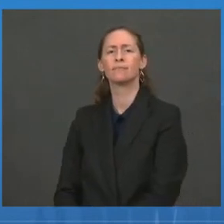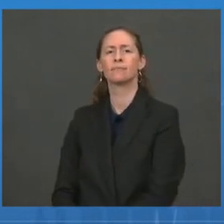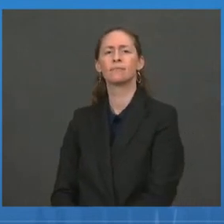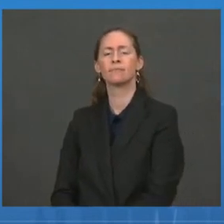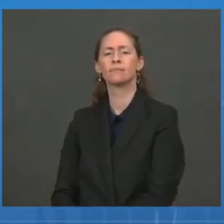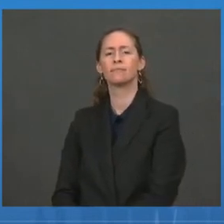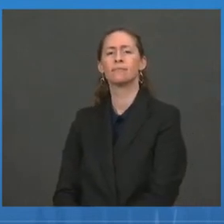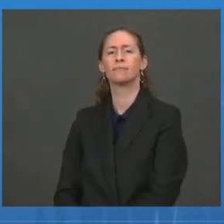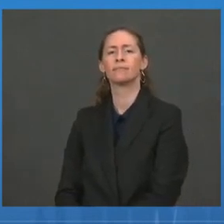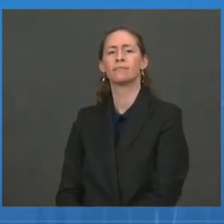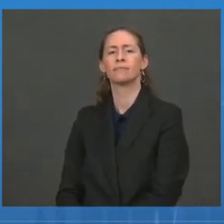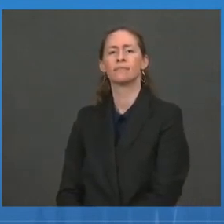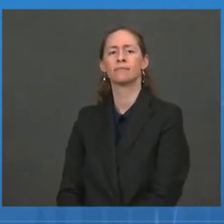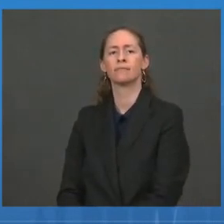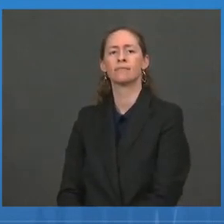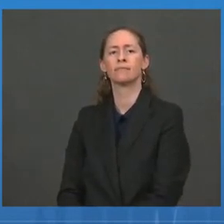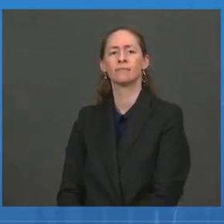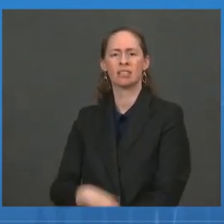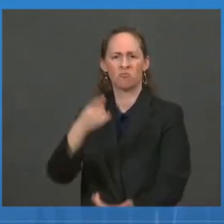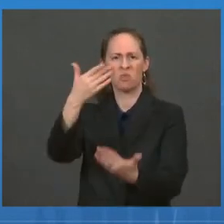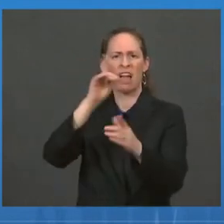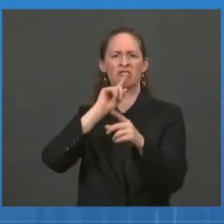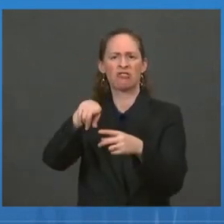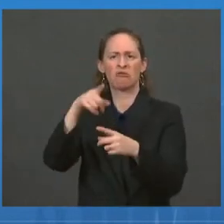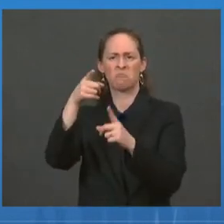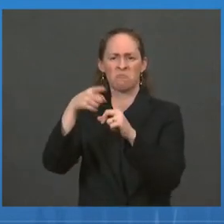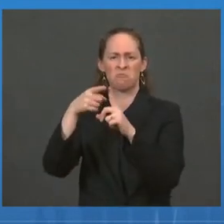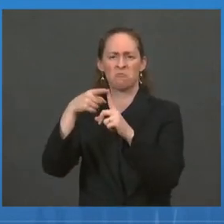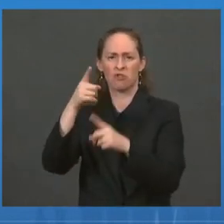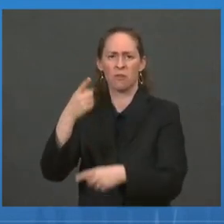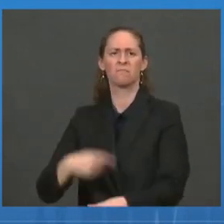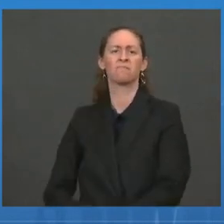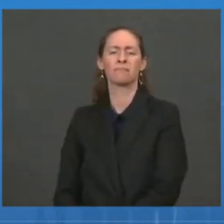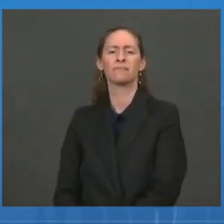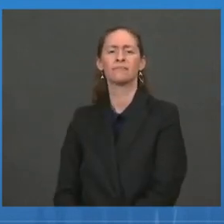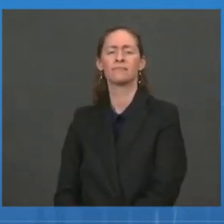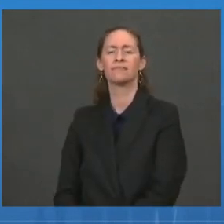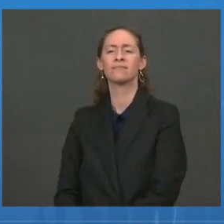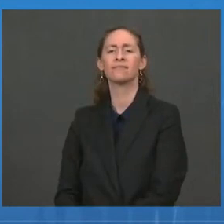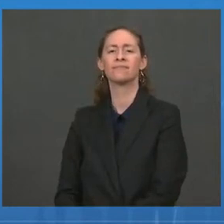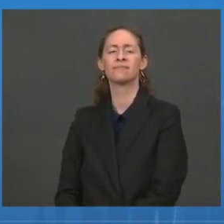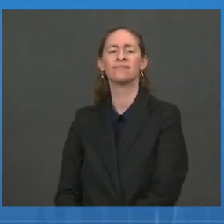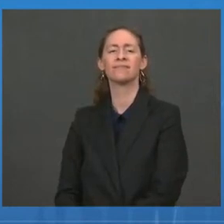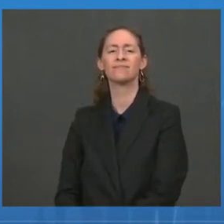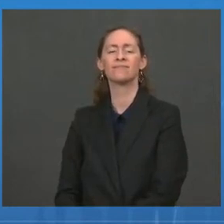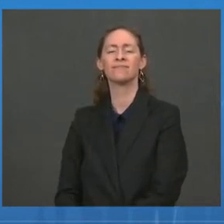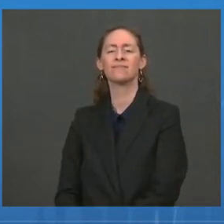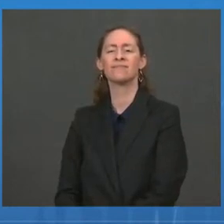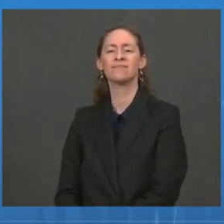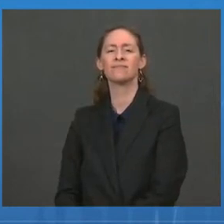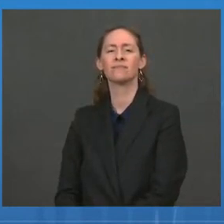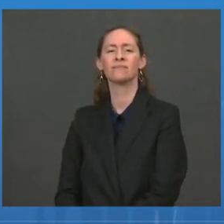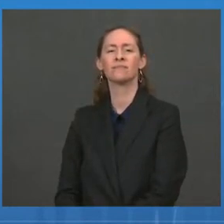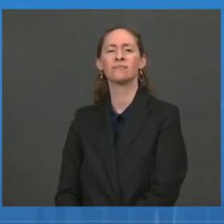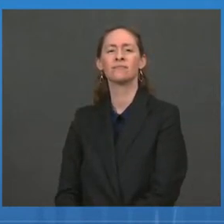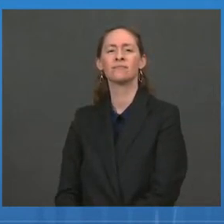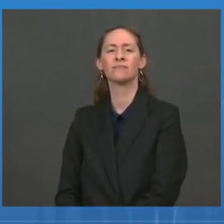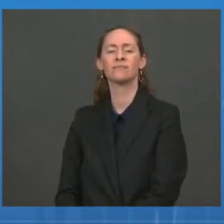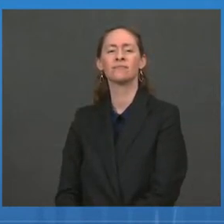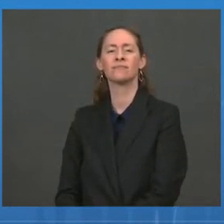vaccines yeah um so we're doing you know about a million and a half pcr tests every